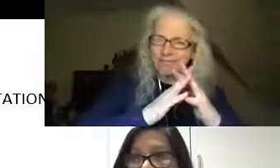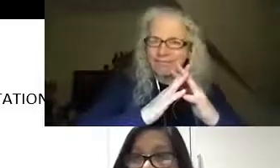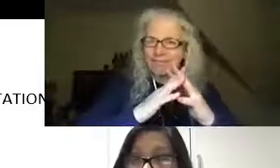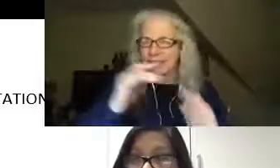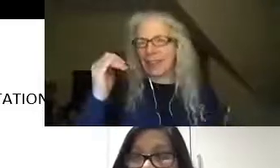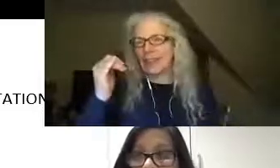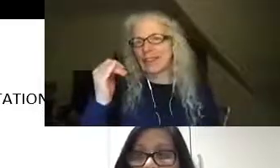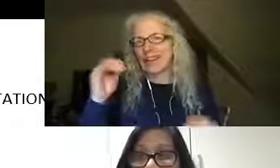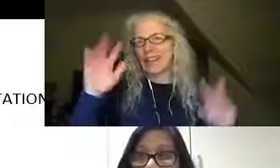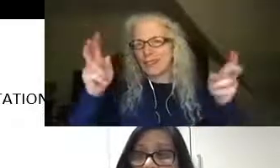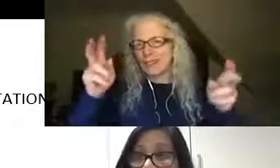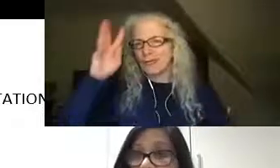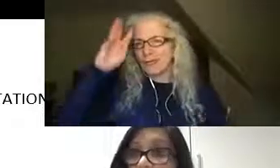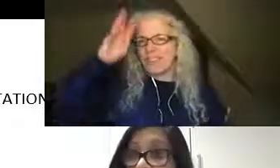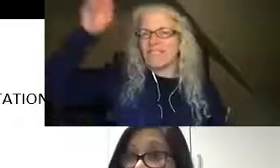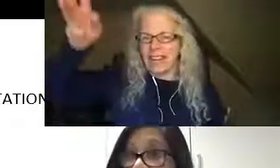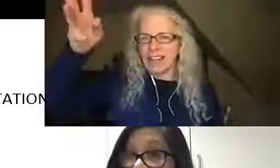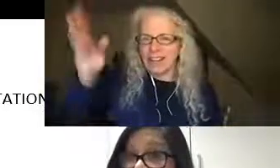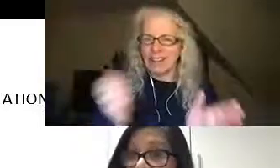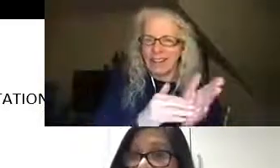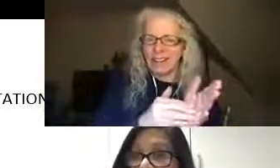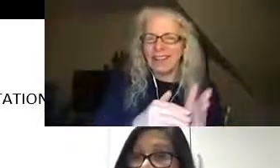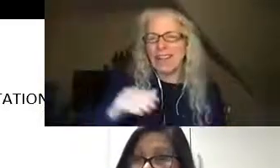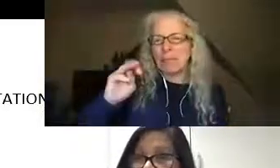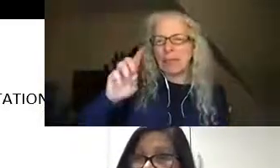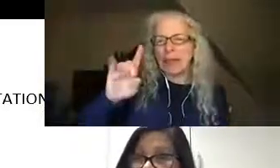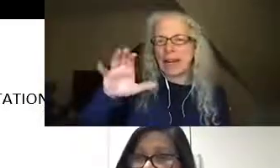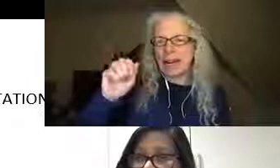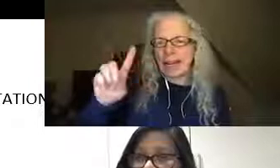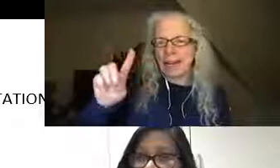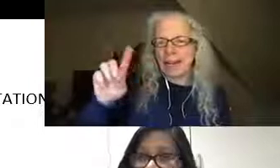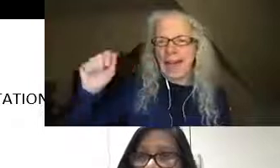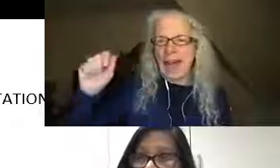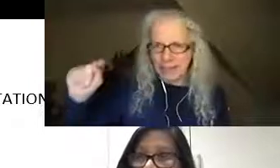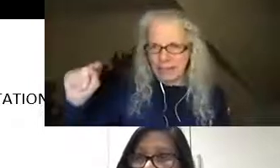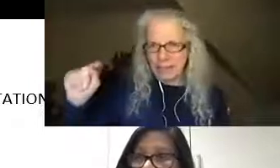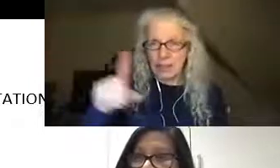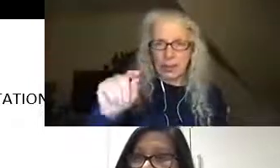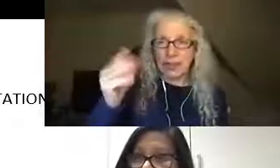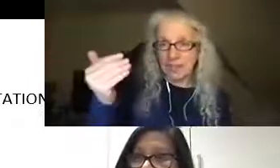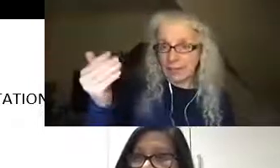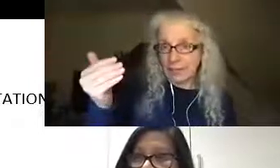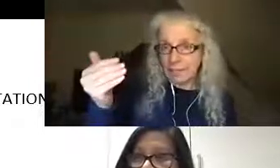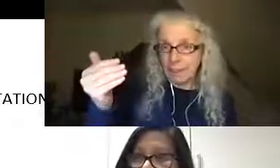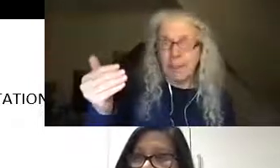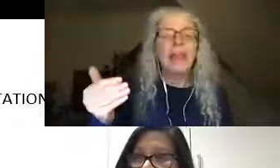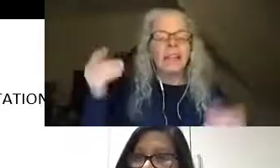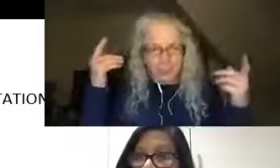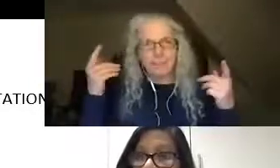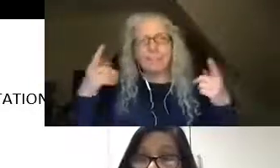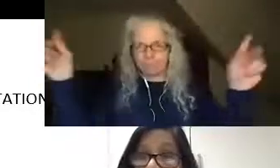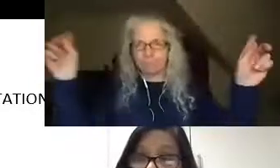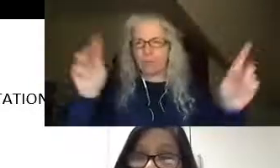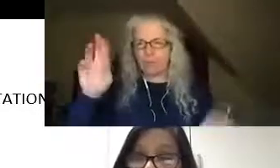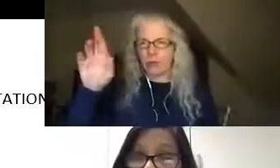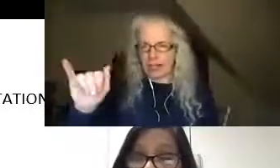Medicaid Act of 2015 was passed, and that allowed Rhode Island to be able to